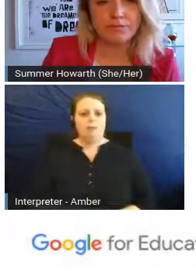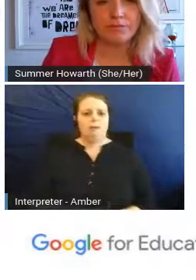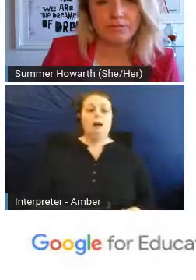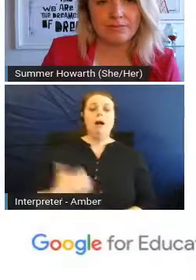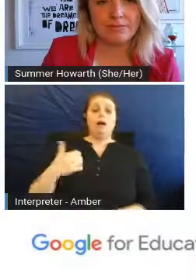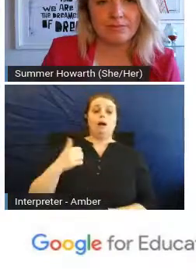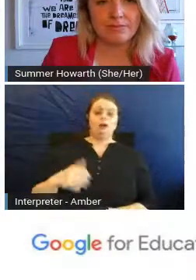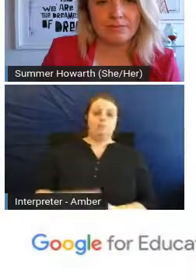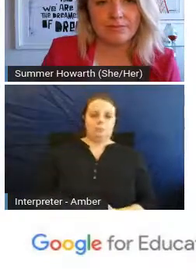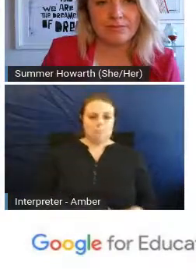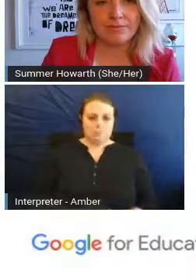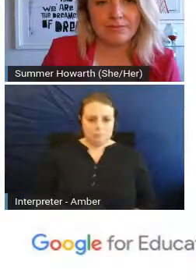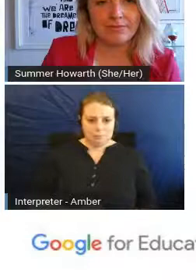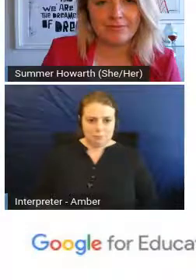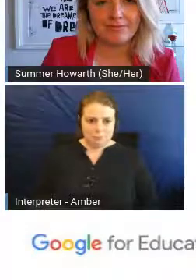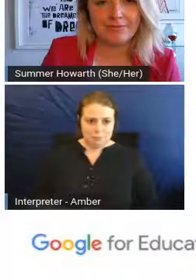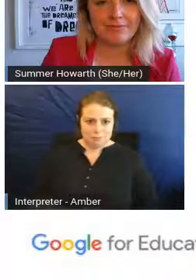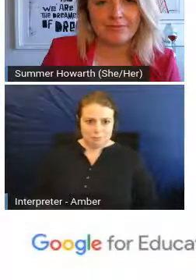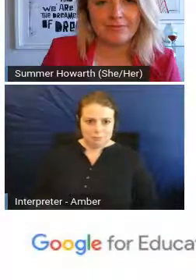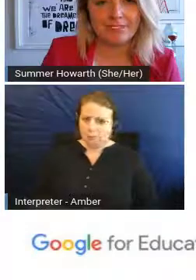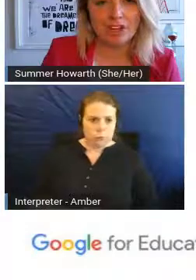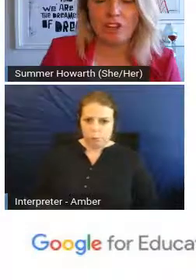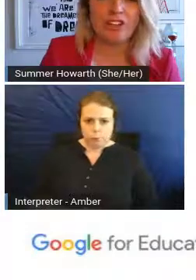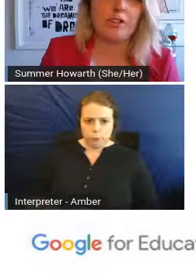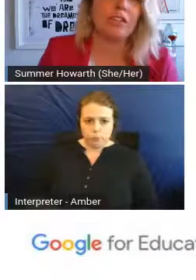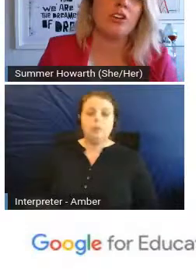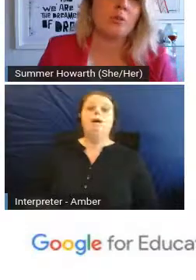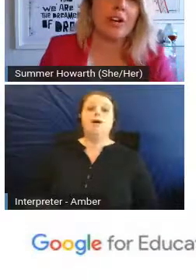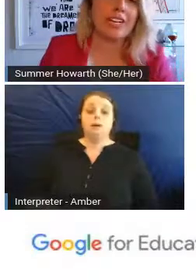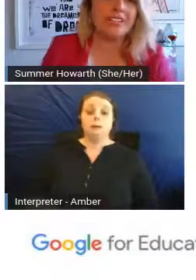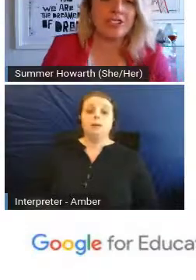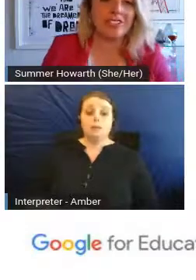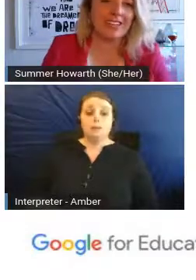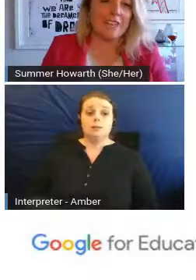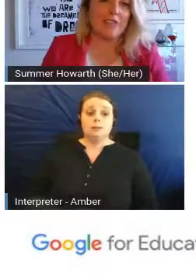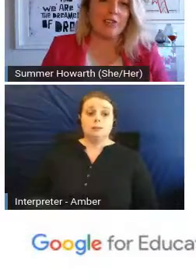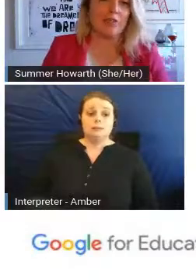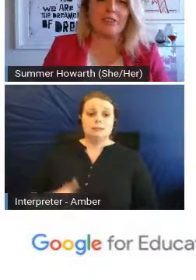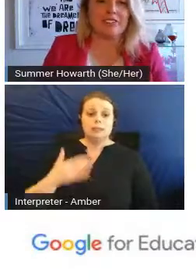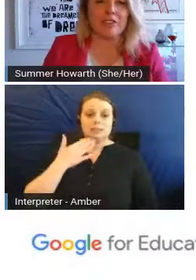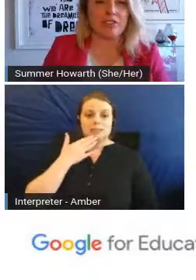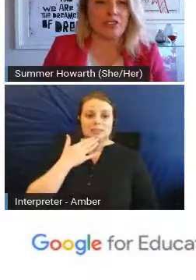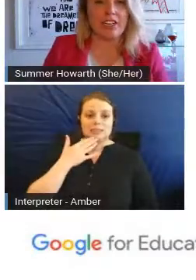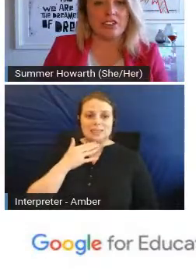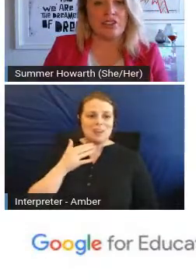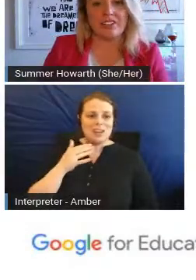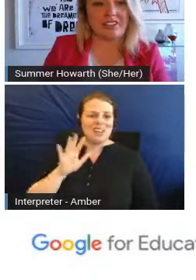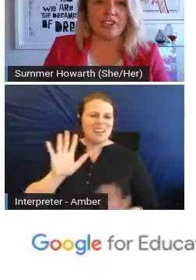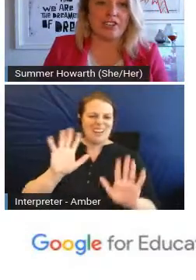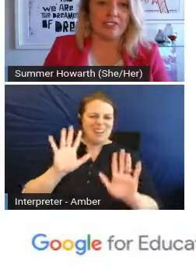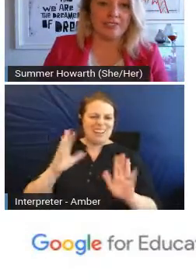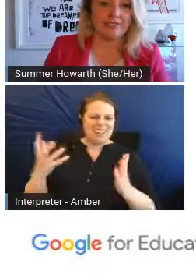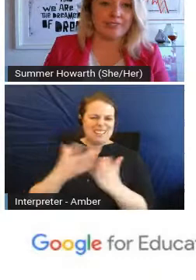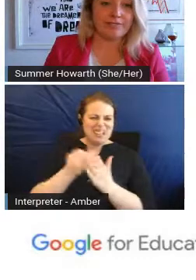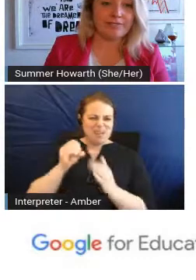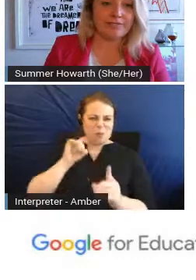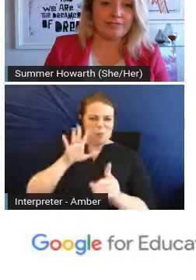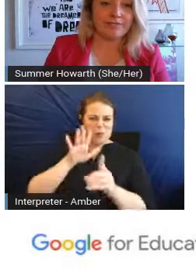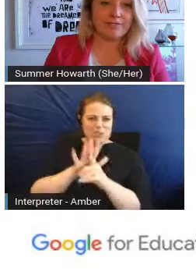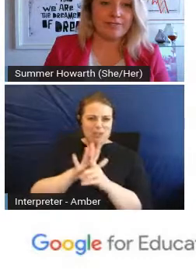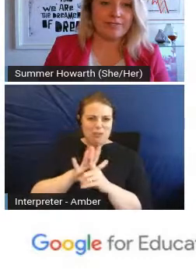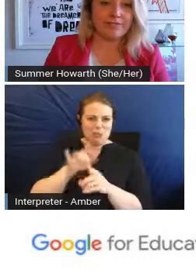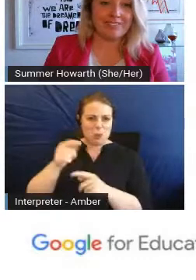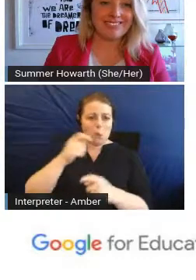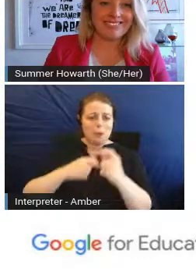is. No, it's not going to play. Oh, you know what? It's just saving you from yourself because you're going to get too nostalgic. That's